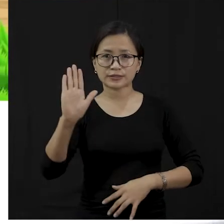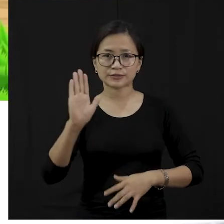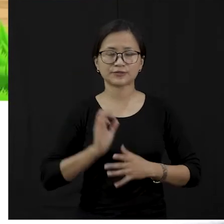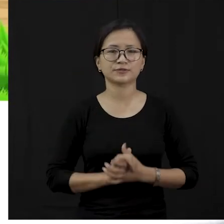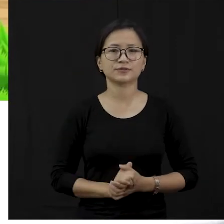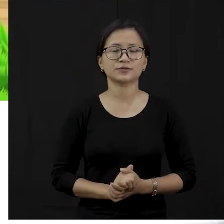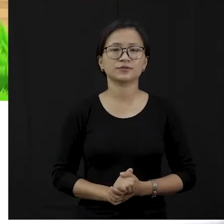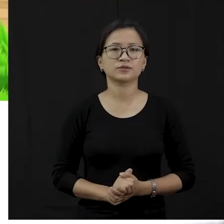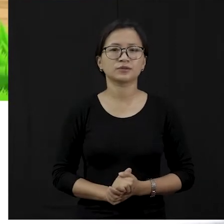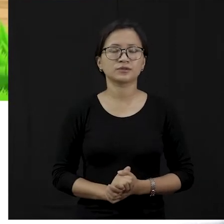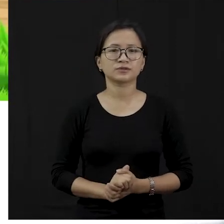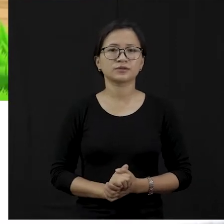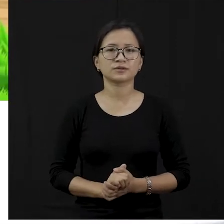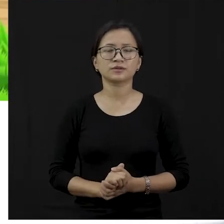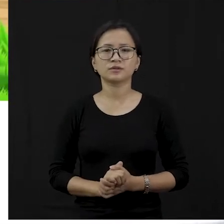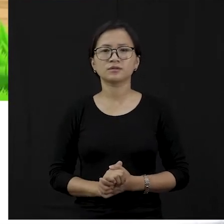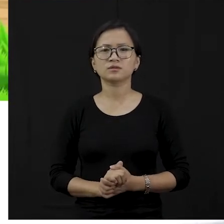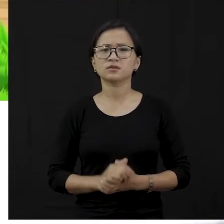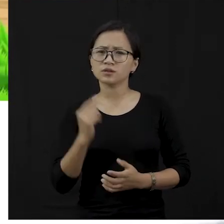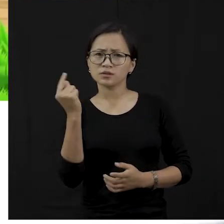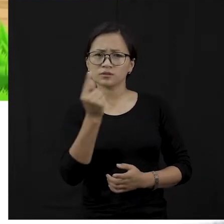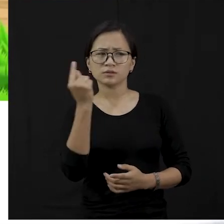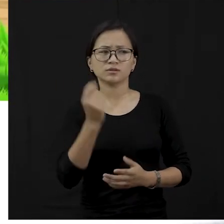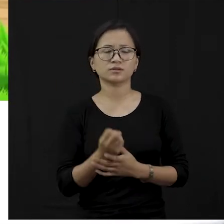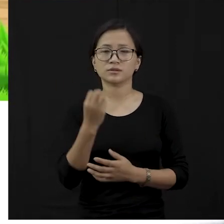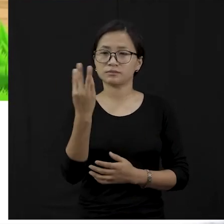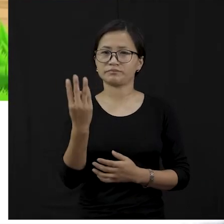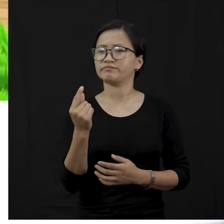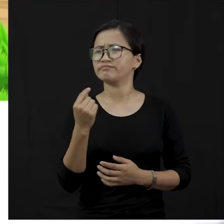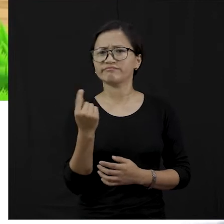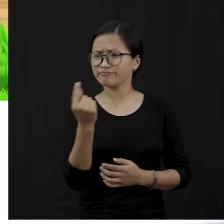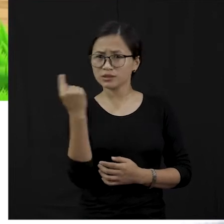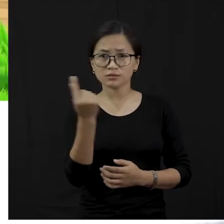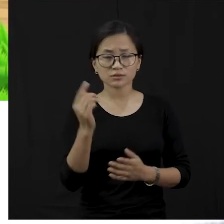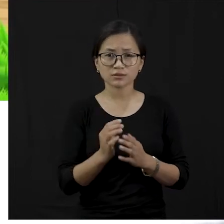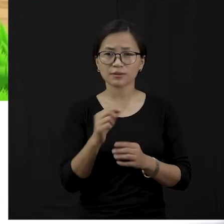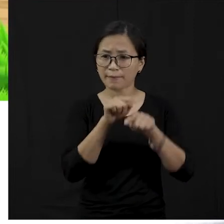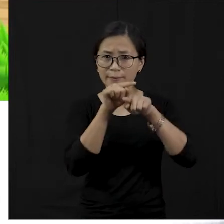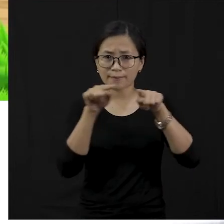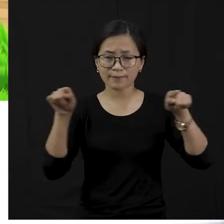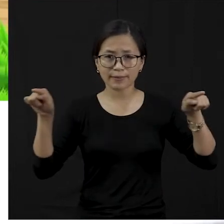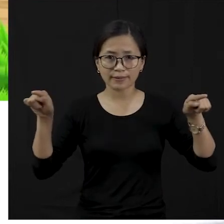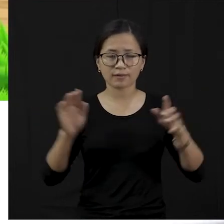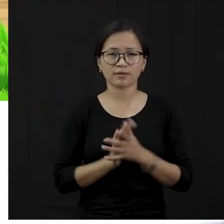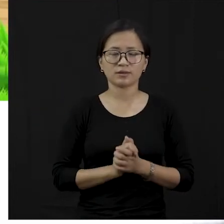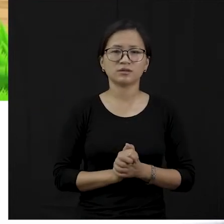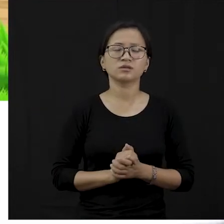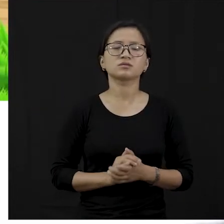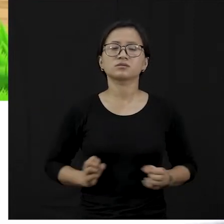have to find out 4 plus 5 by using a number line. First, you have to start from